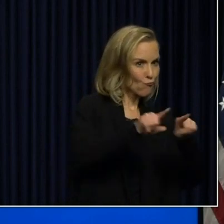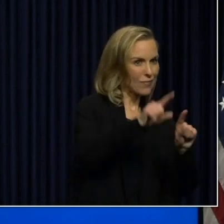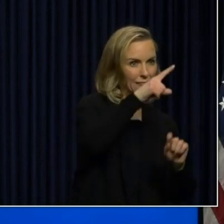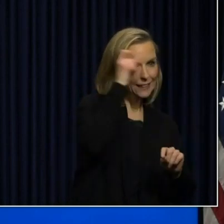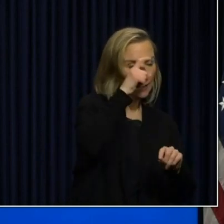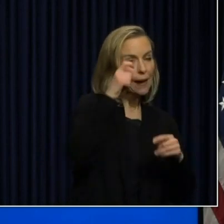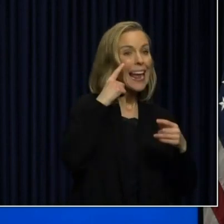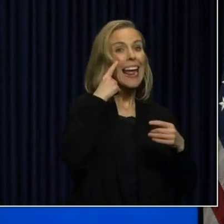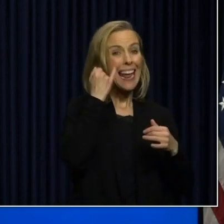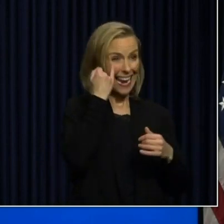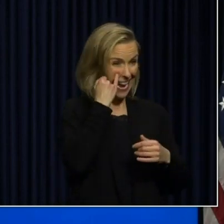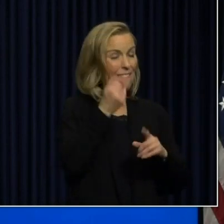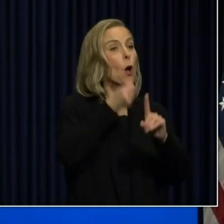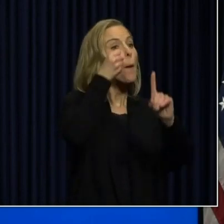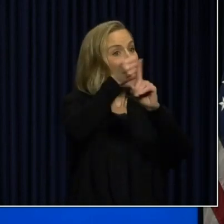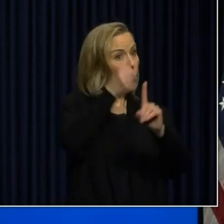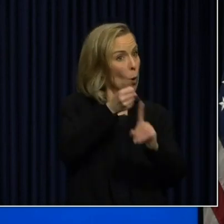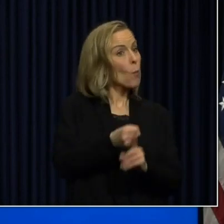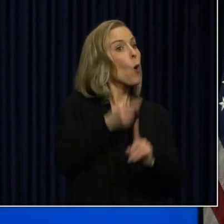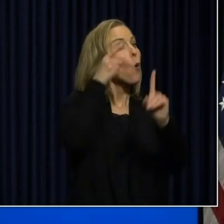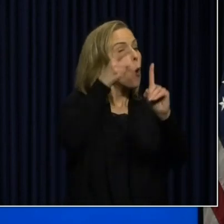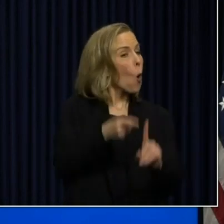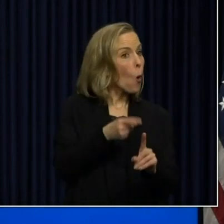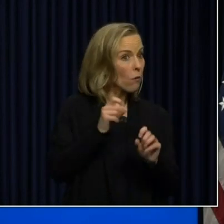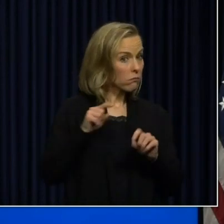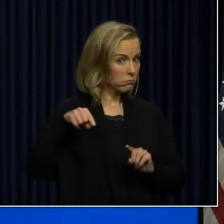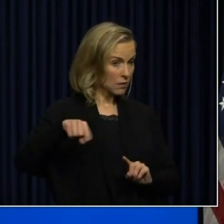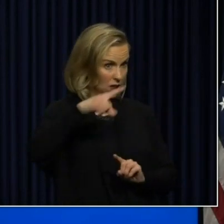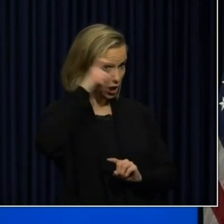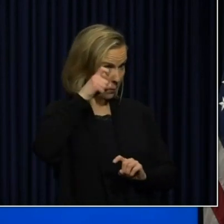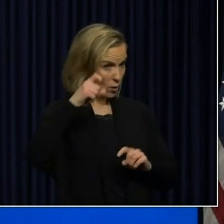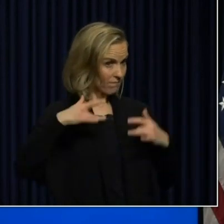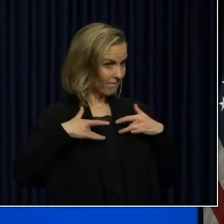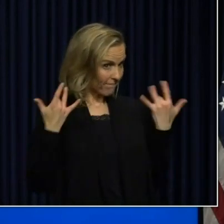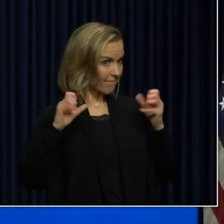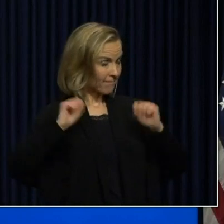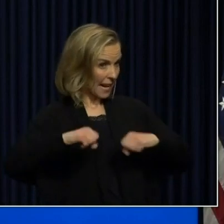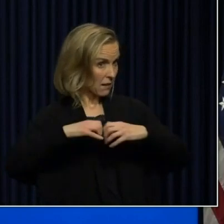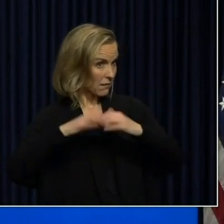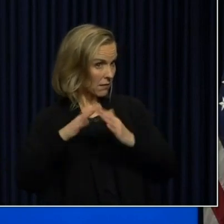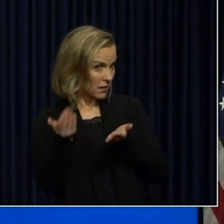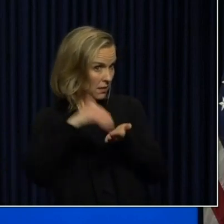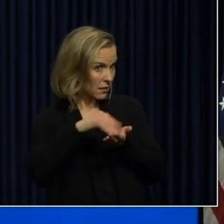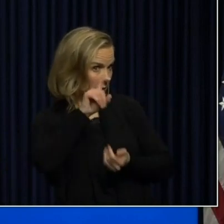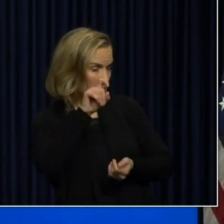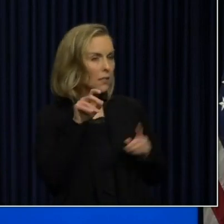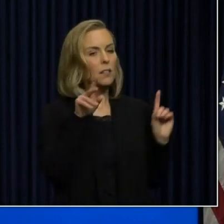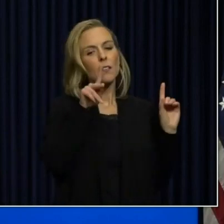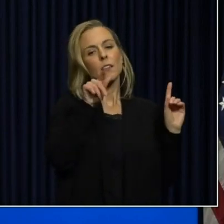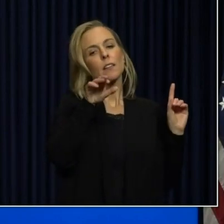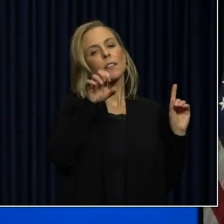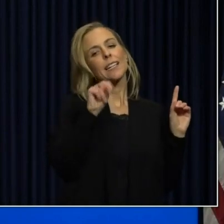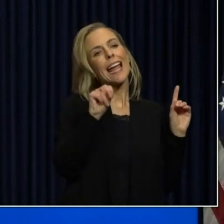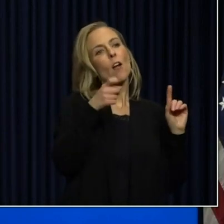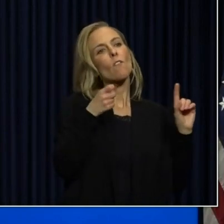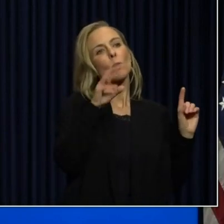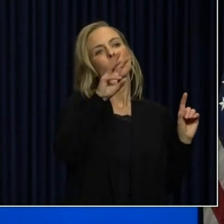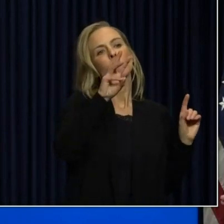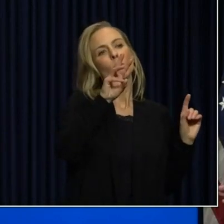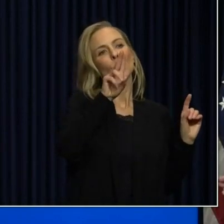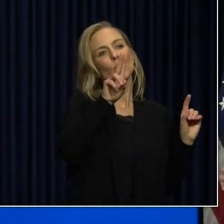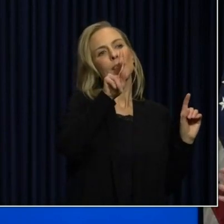other benchmarks and begin to reopen. That's from Karen Sarr at